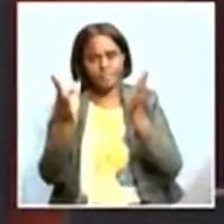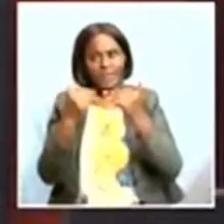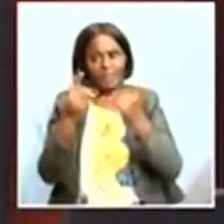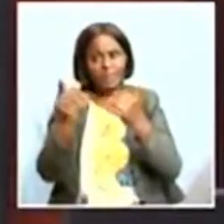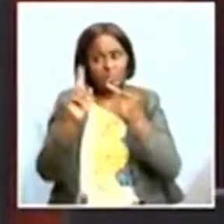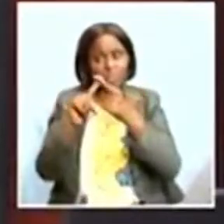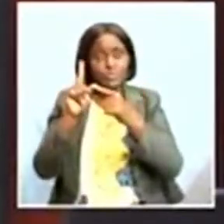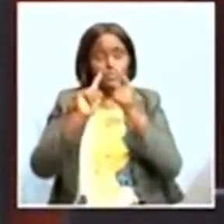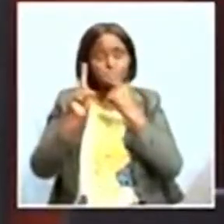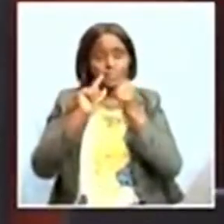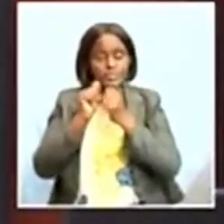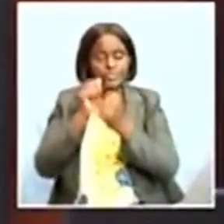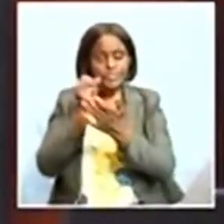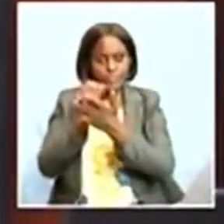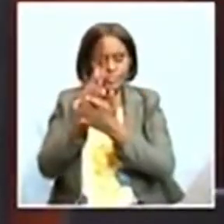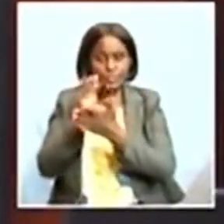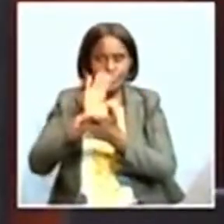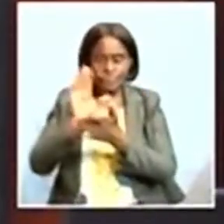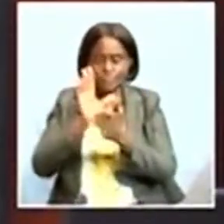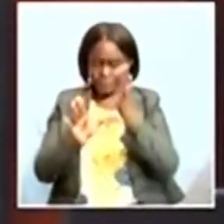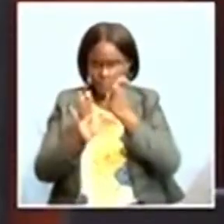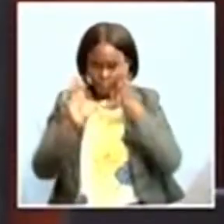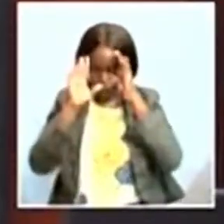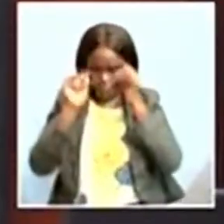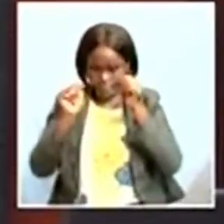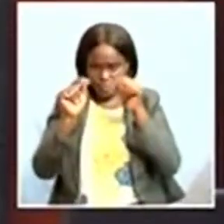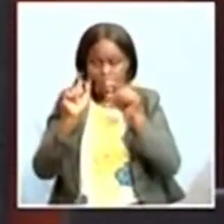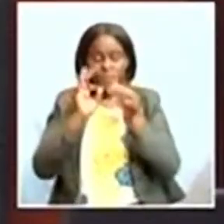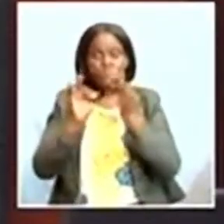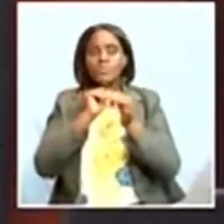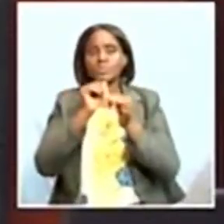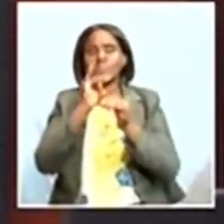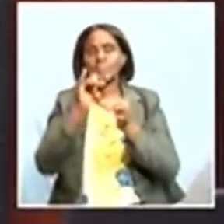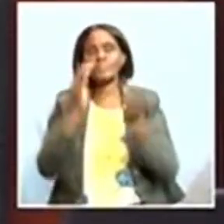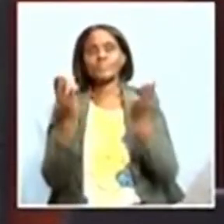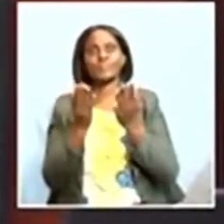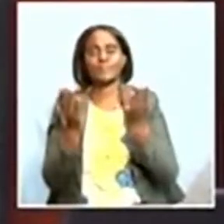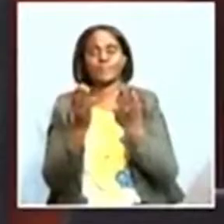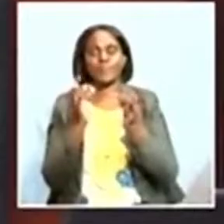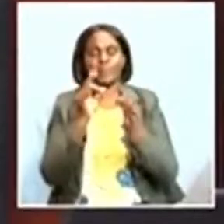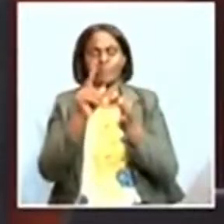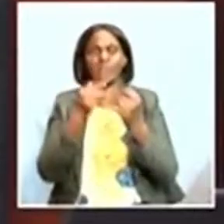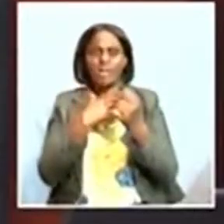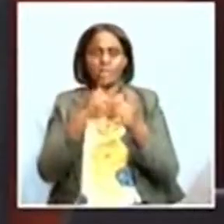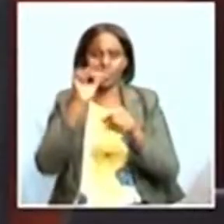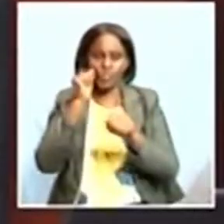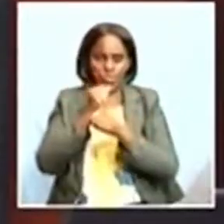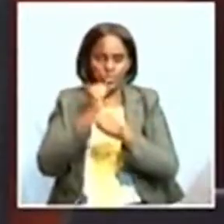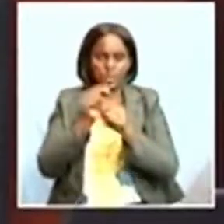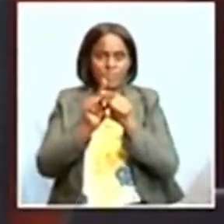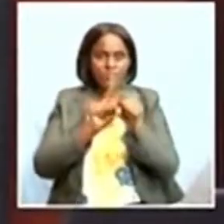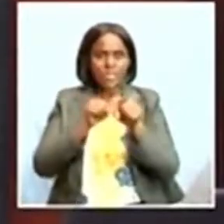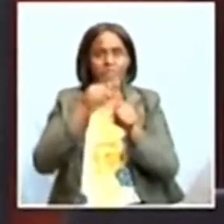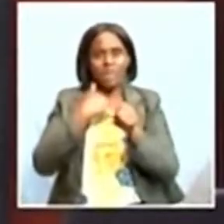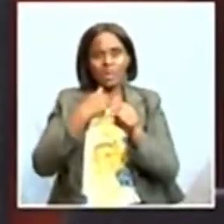to engage the office of Her Honor the Vice President if you have not yet done so. If you have done so and you have